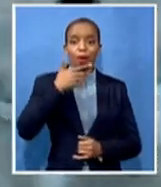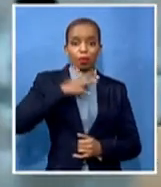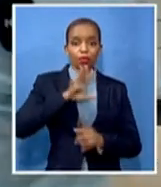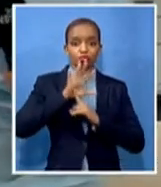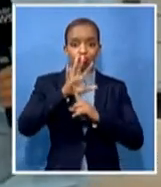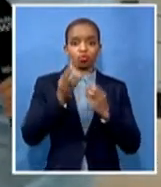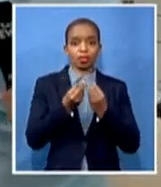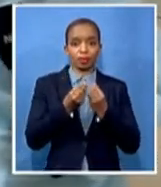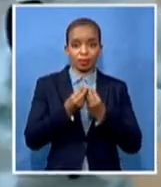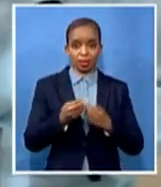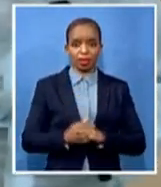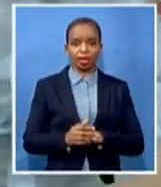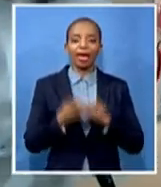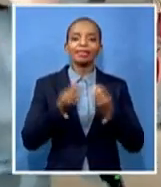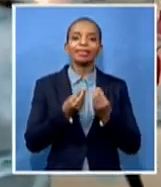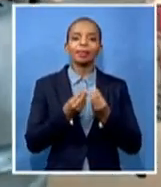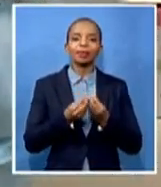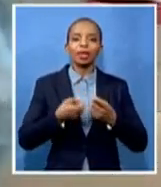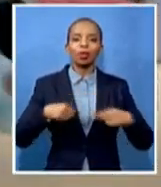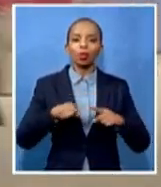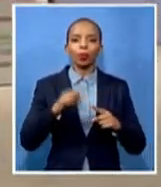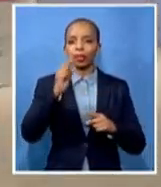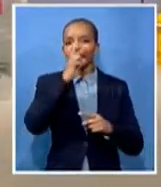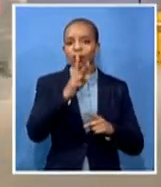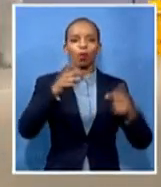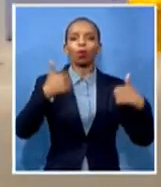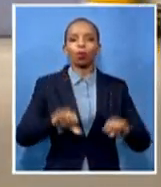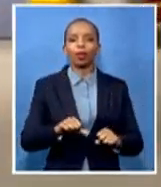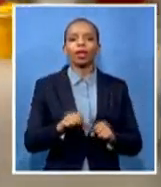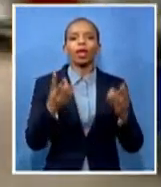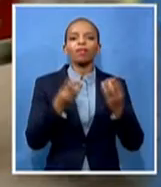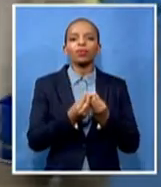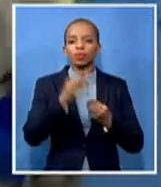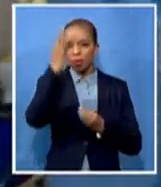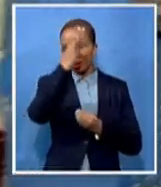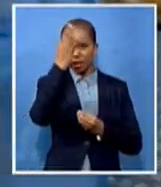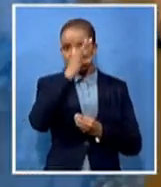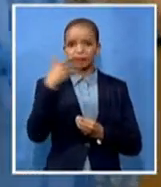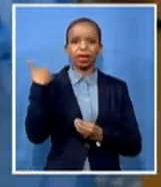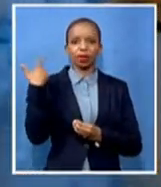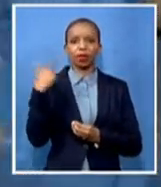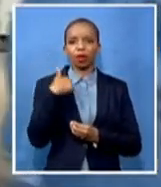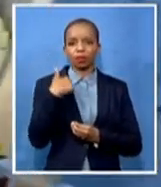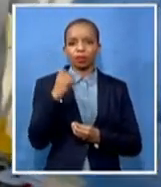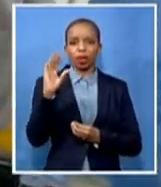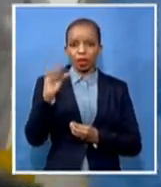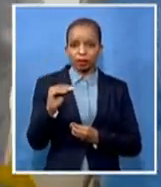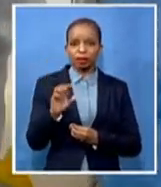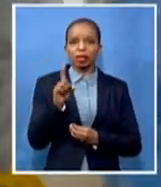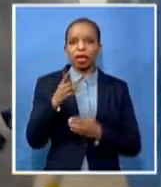at this point. Just a few moments ago, I'm going to ask my colleague Tulo Manare to come with me. Just a few moments ago, we had one